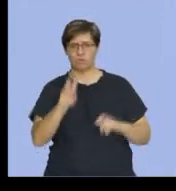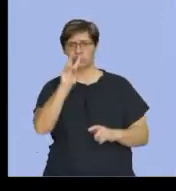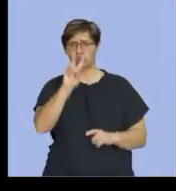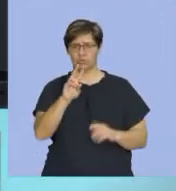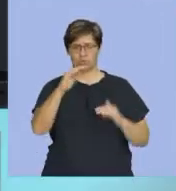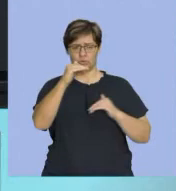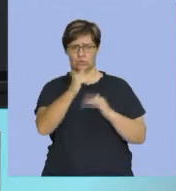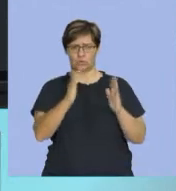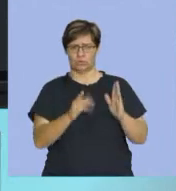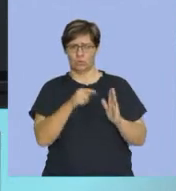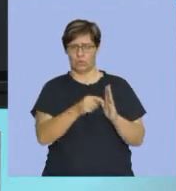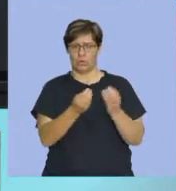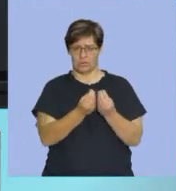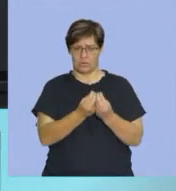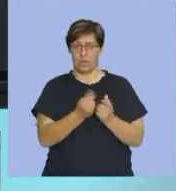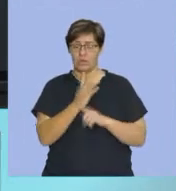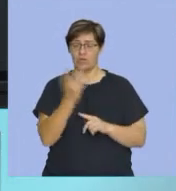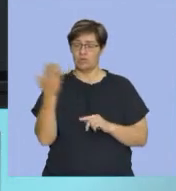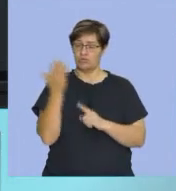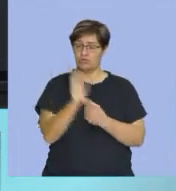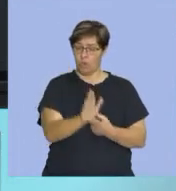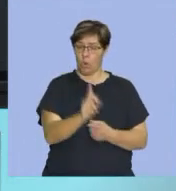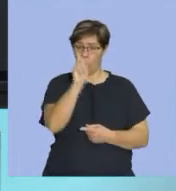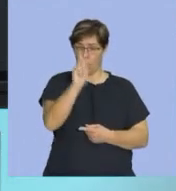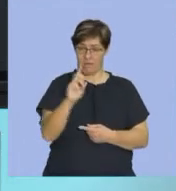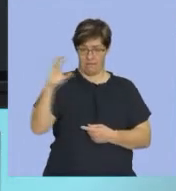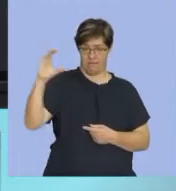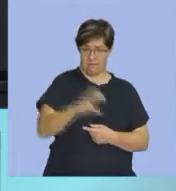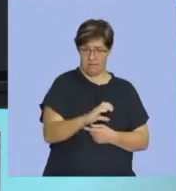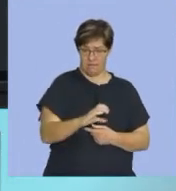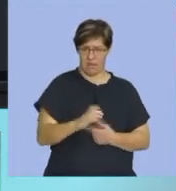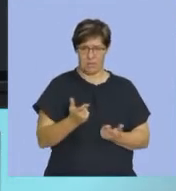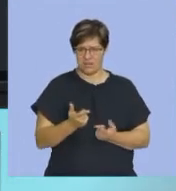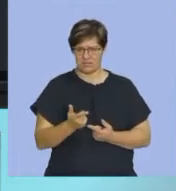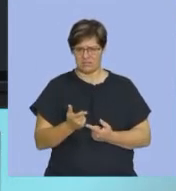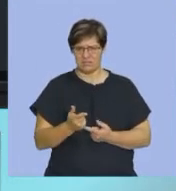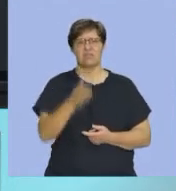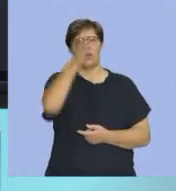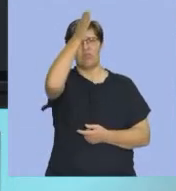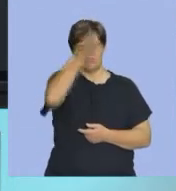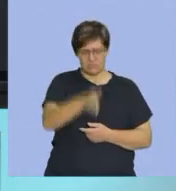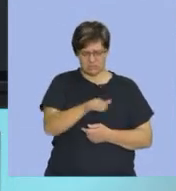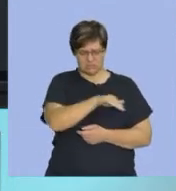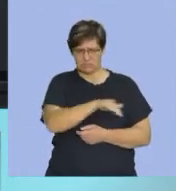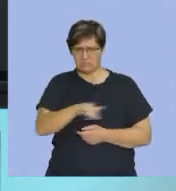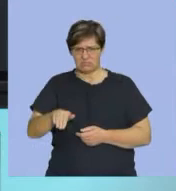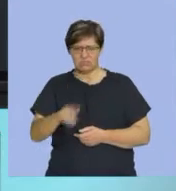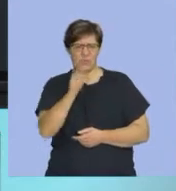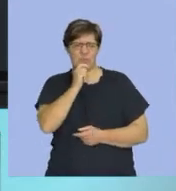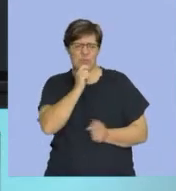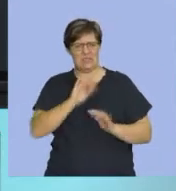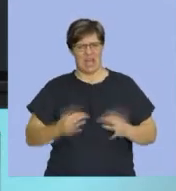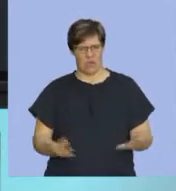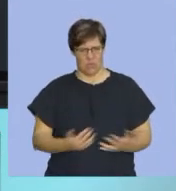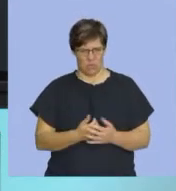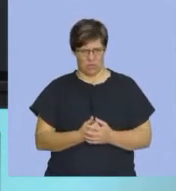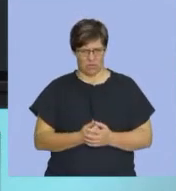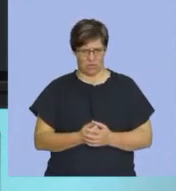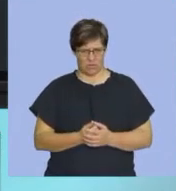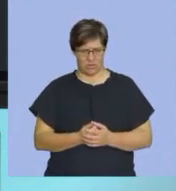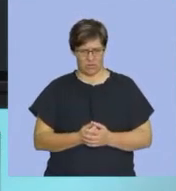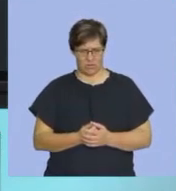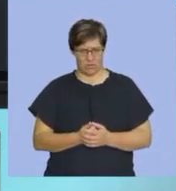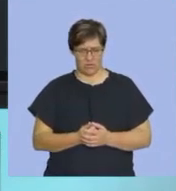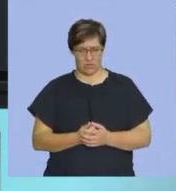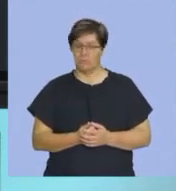showed you with 1 force, but how do we use these vertical and horizontal components? And the whole point of them is